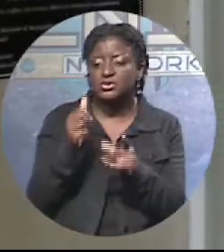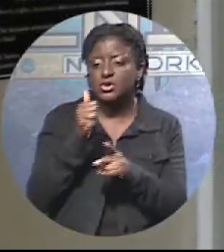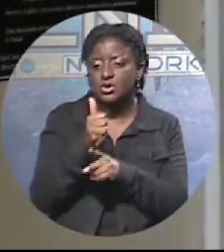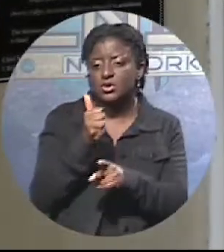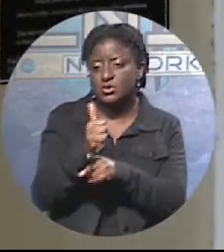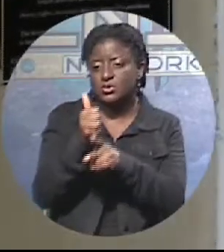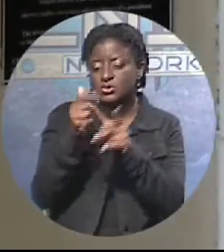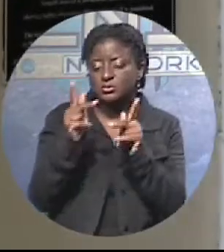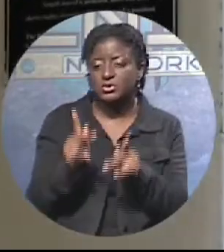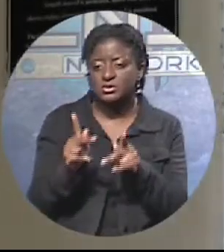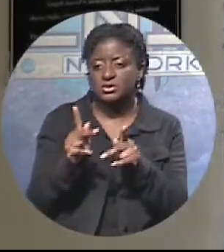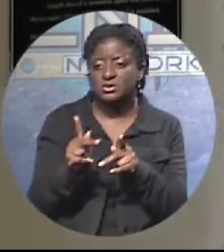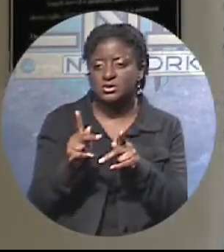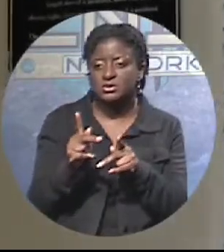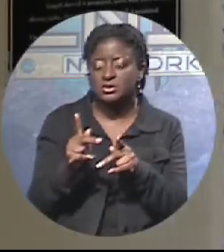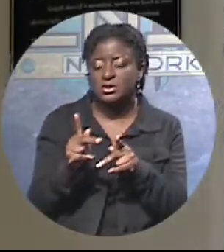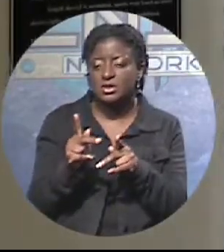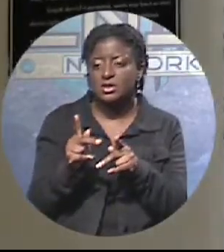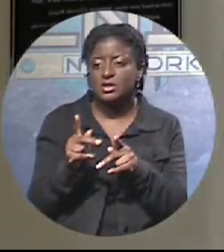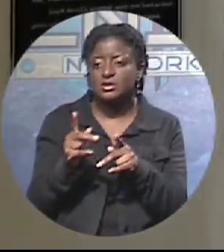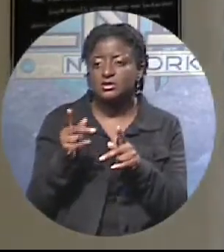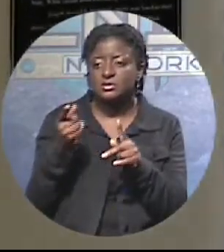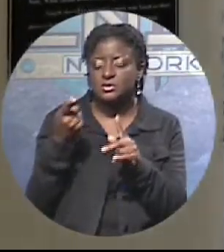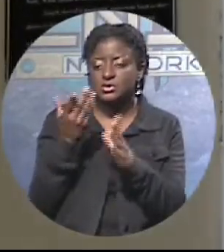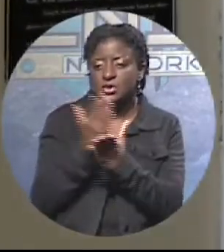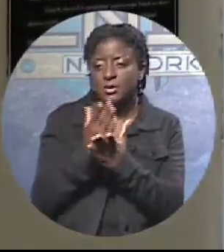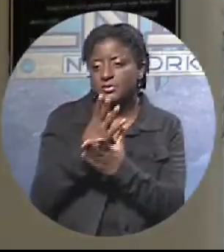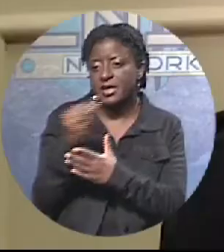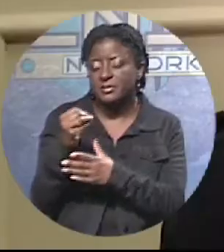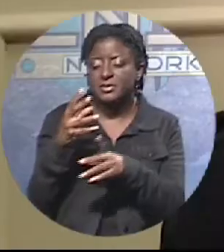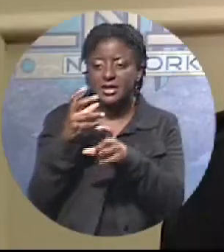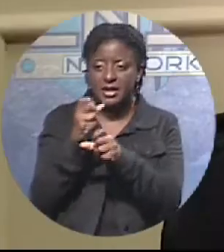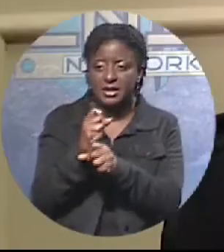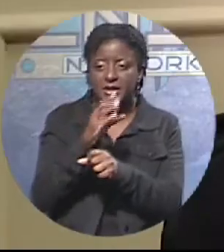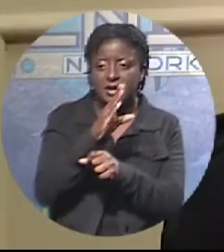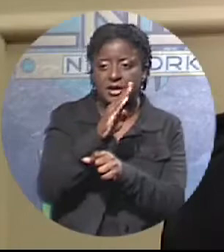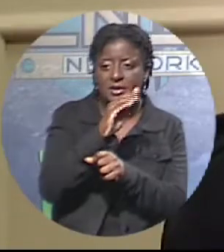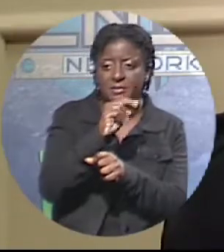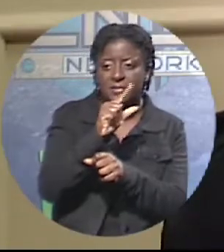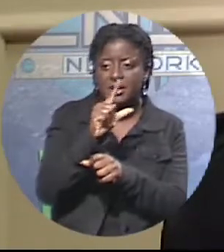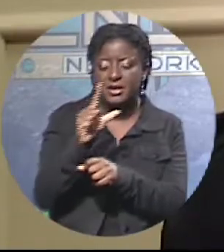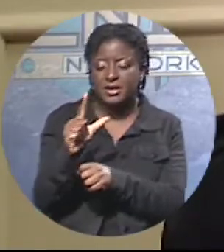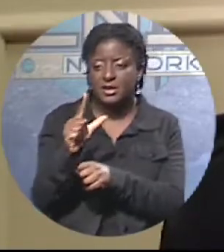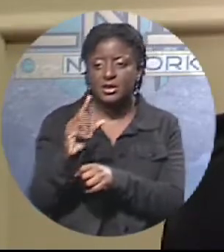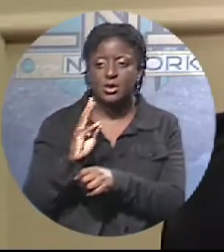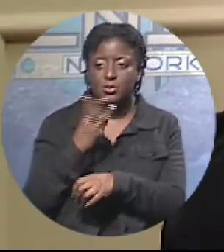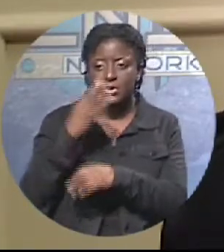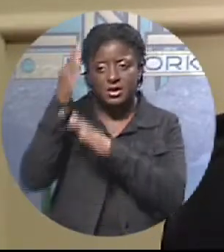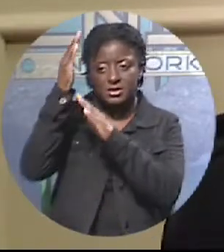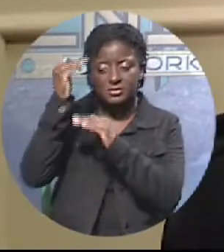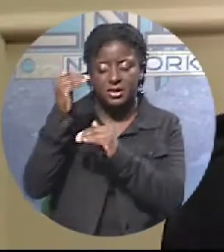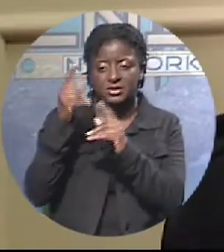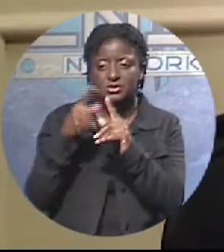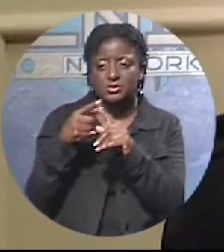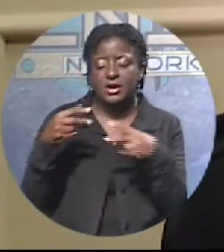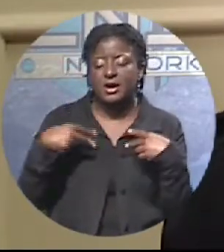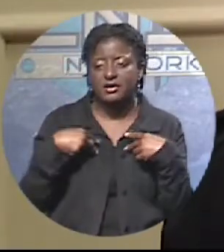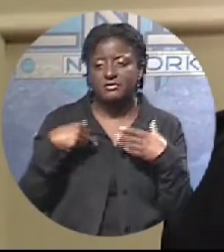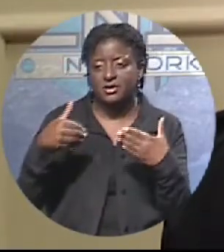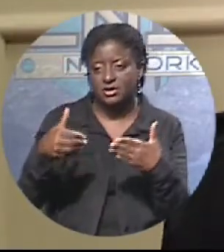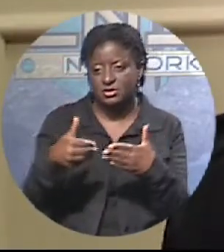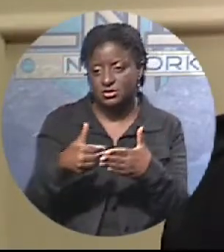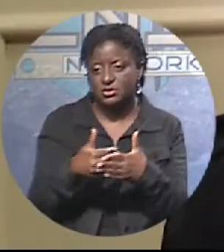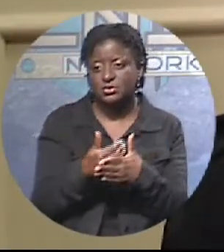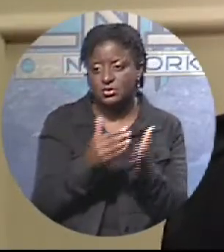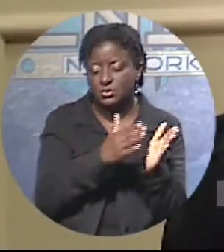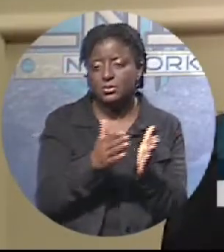prevented from getting bail since their cases haven't gone to court in sufficient time. We expect to have a new paradigm in play